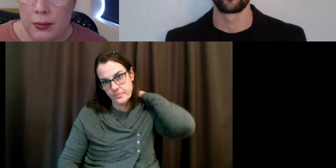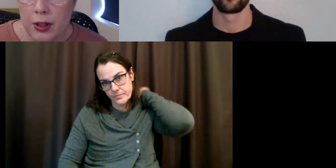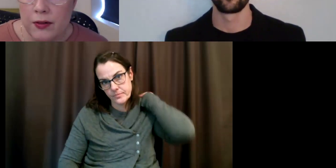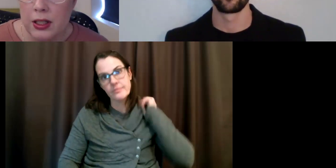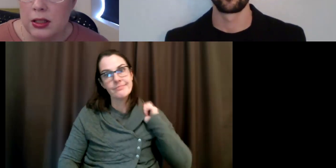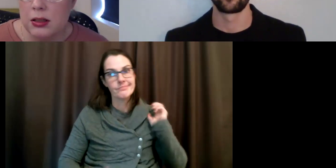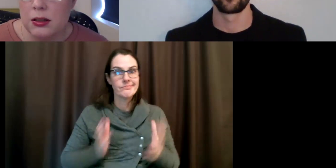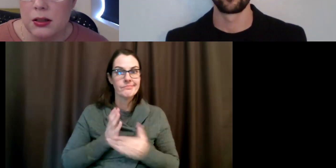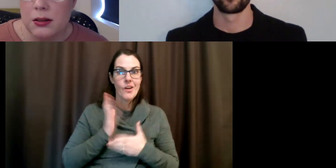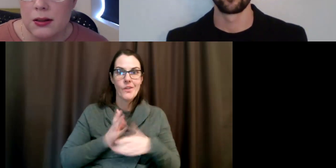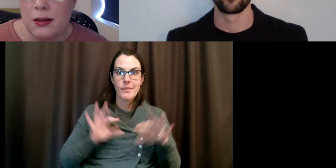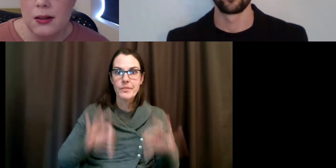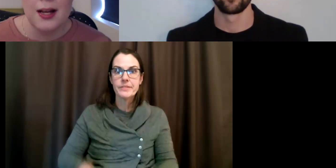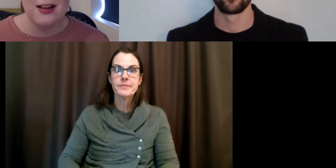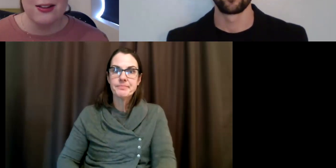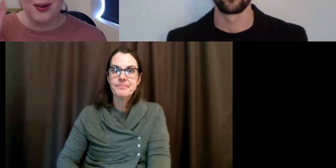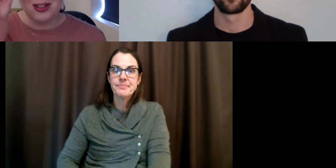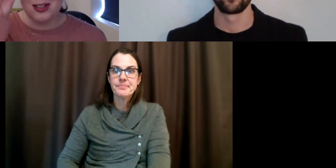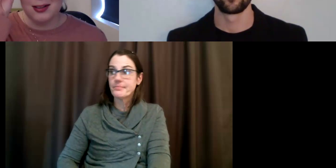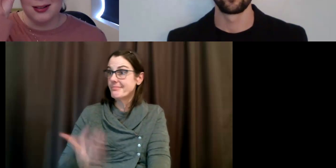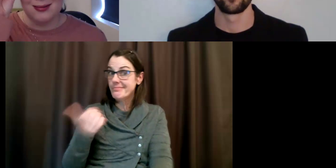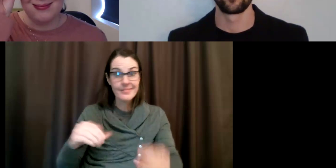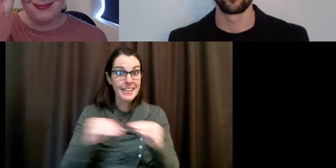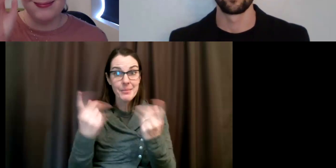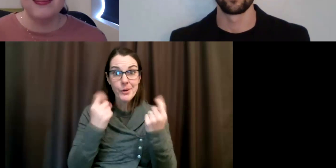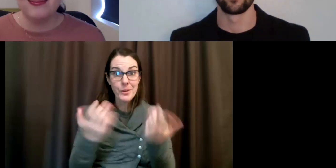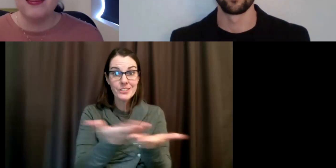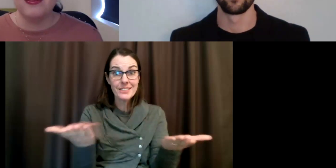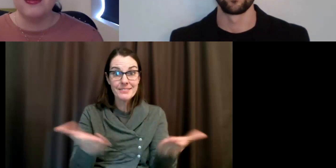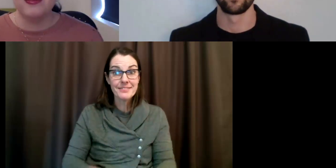All right, perfect. Any other questions?